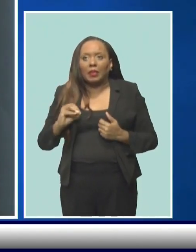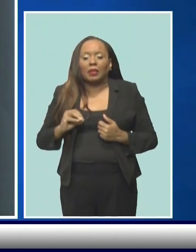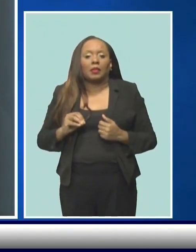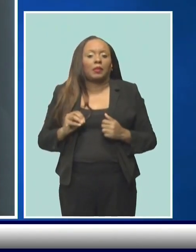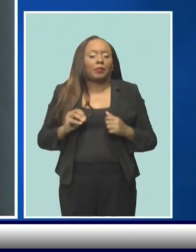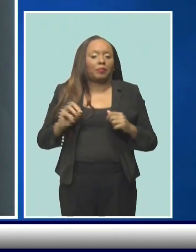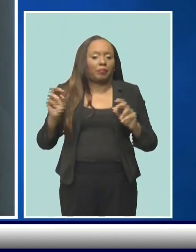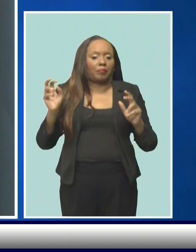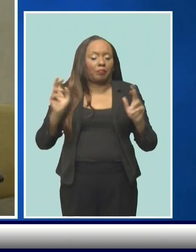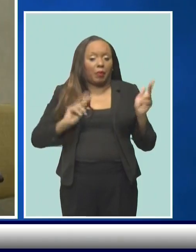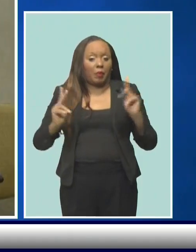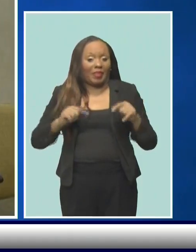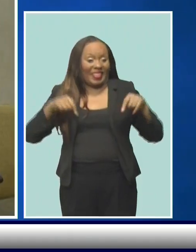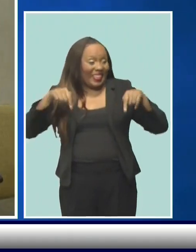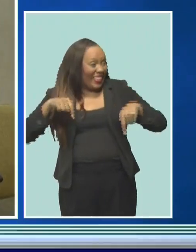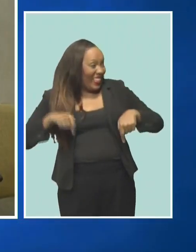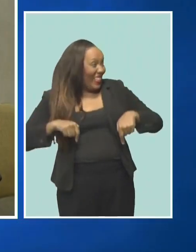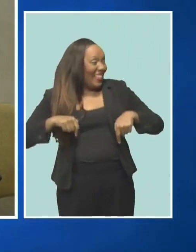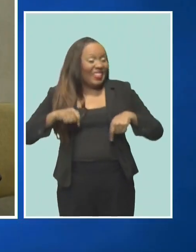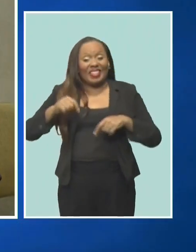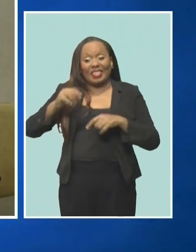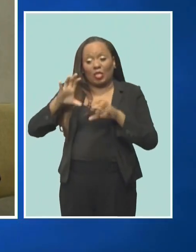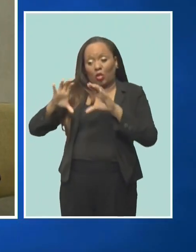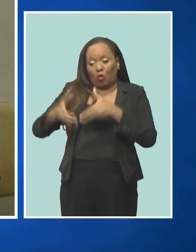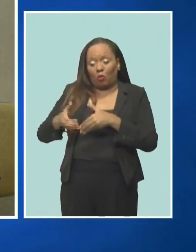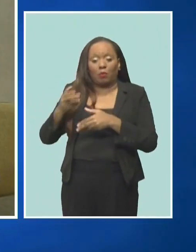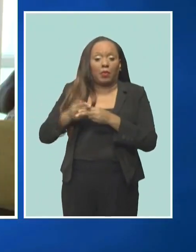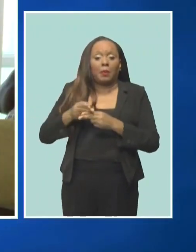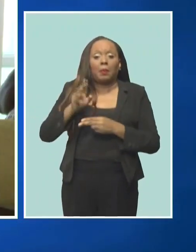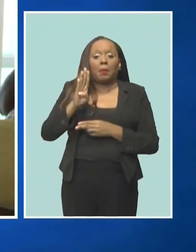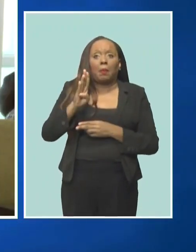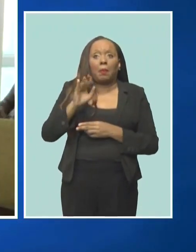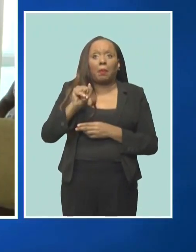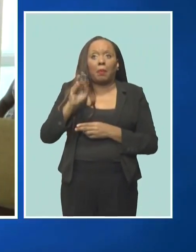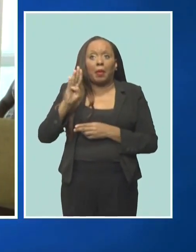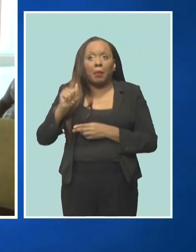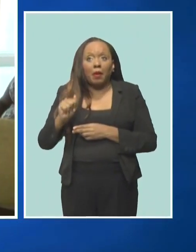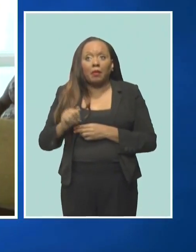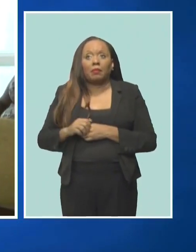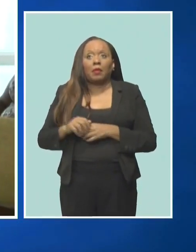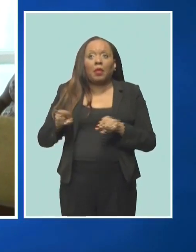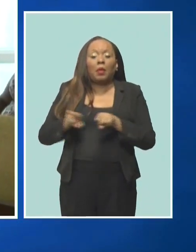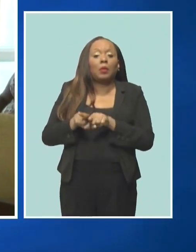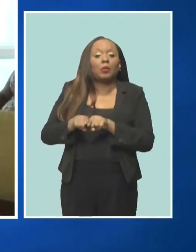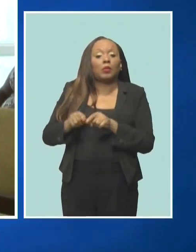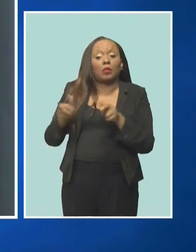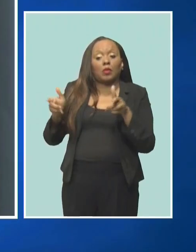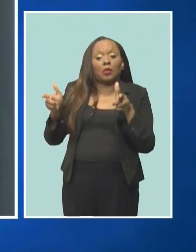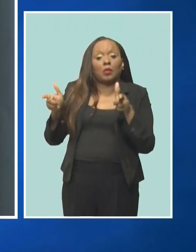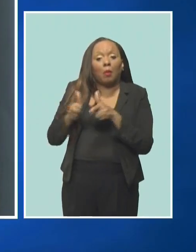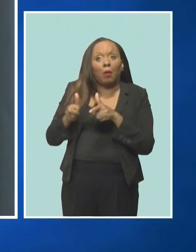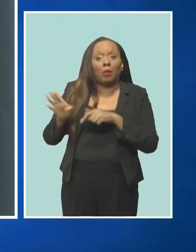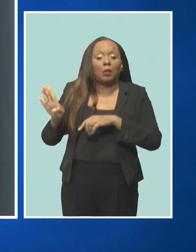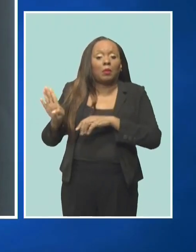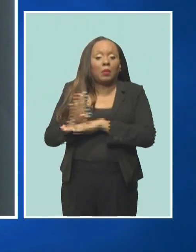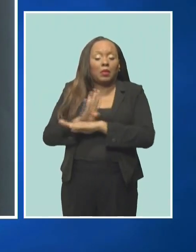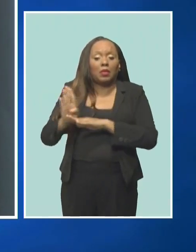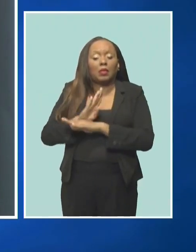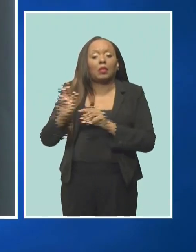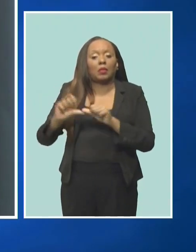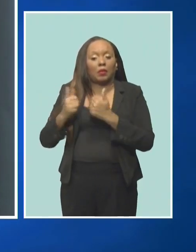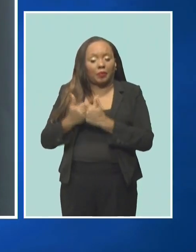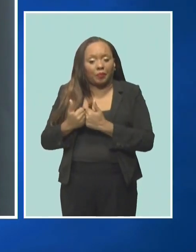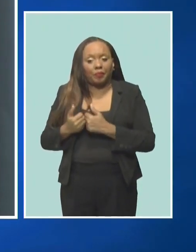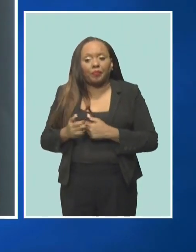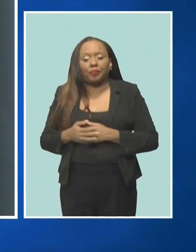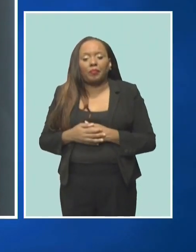are represented here in BIBA to small entities like those that are represented in the Small Business Association and everything in between. How